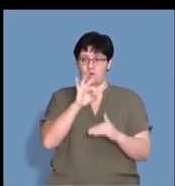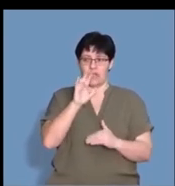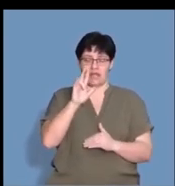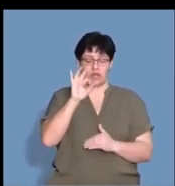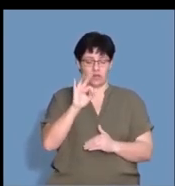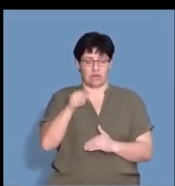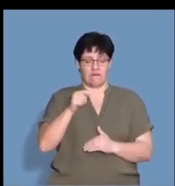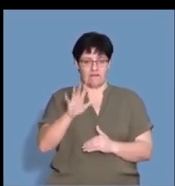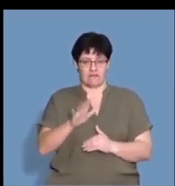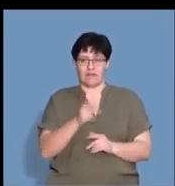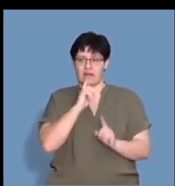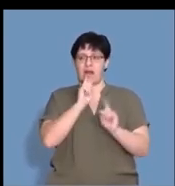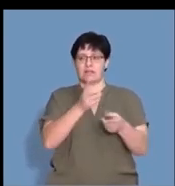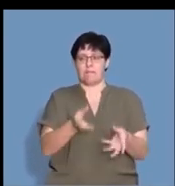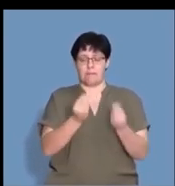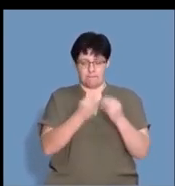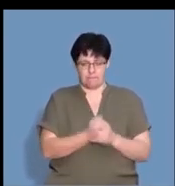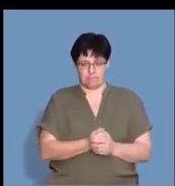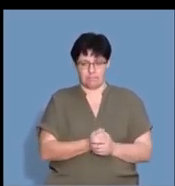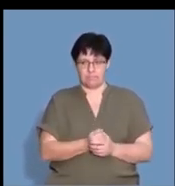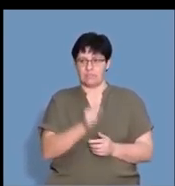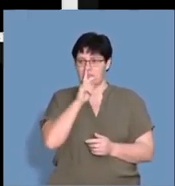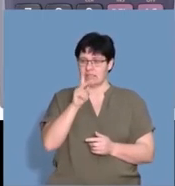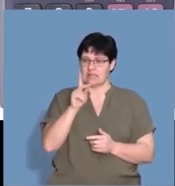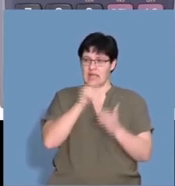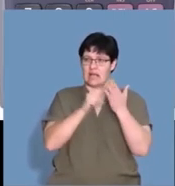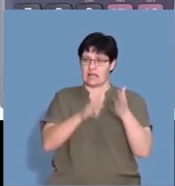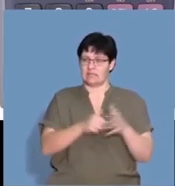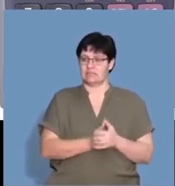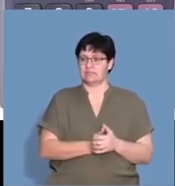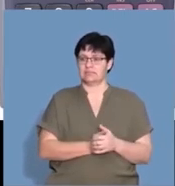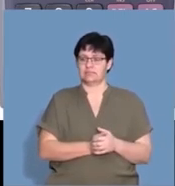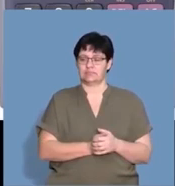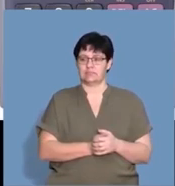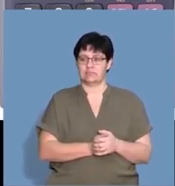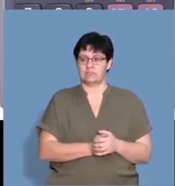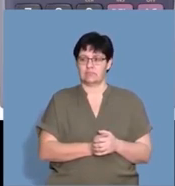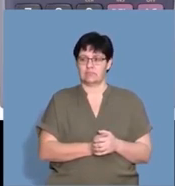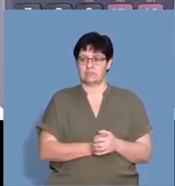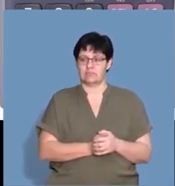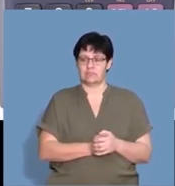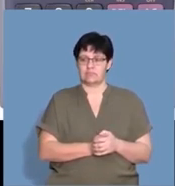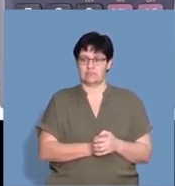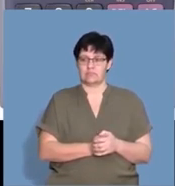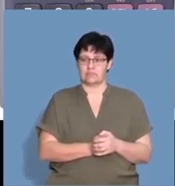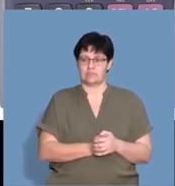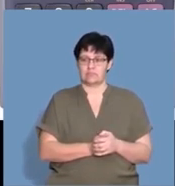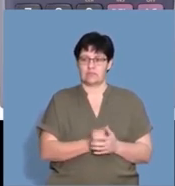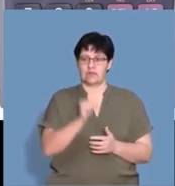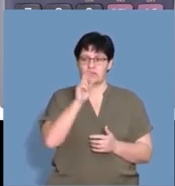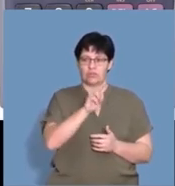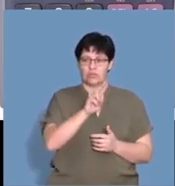Okay, and for that I should get an answer. So let's go to the calculator. Okay, so on my calculator I've